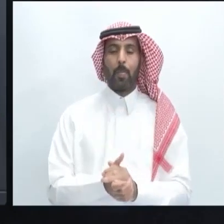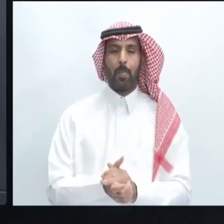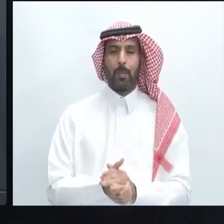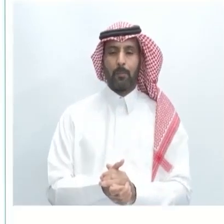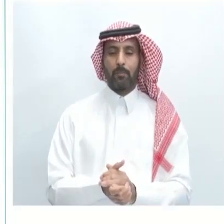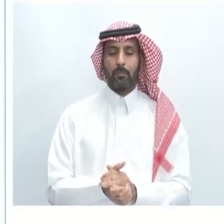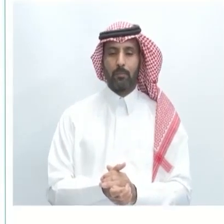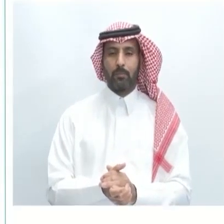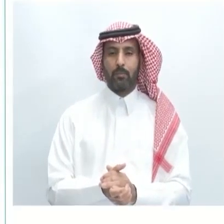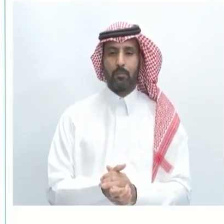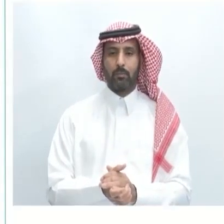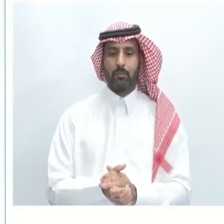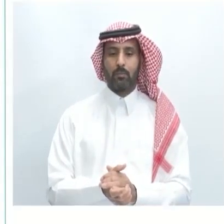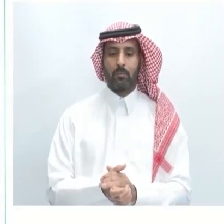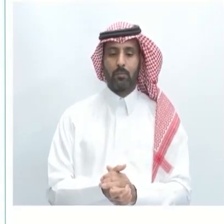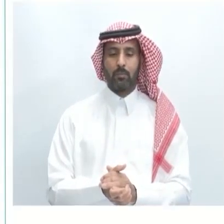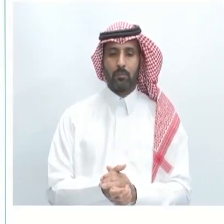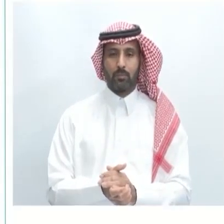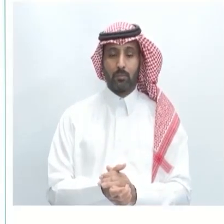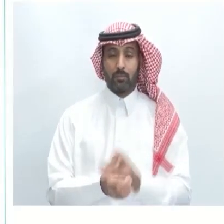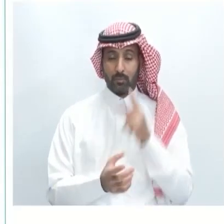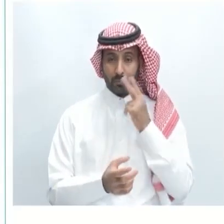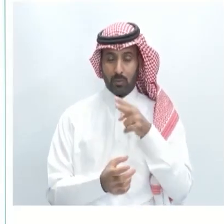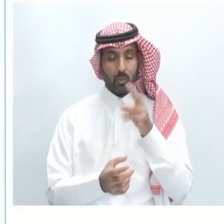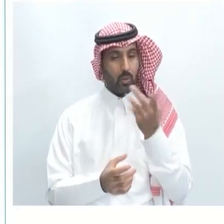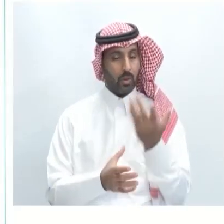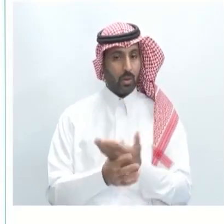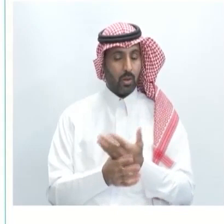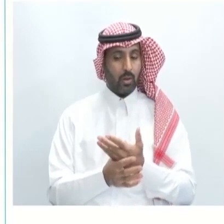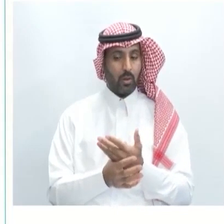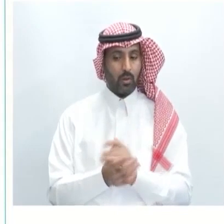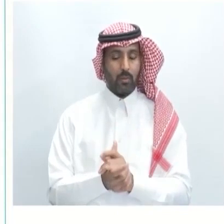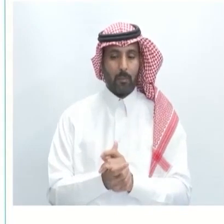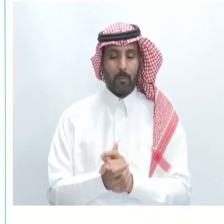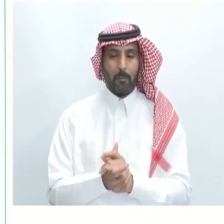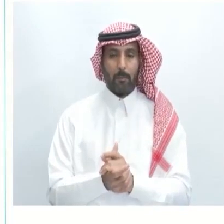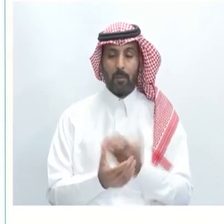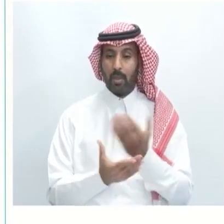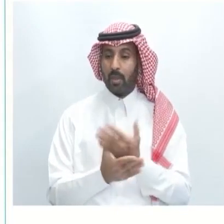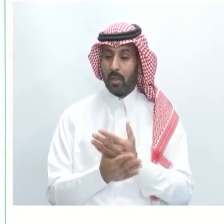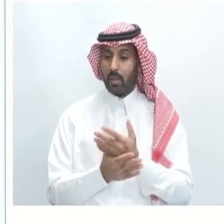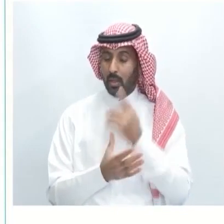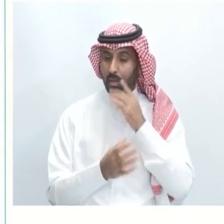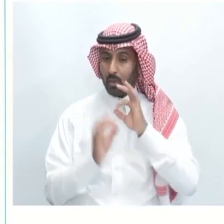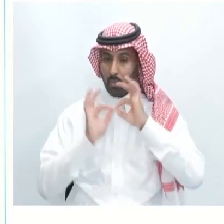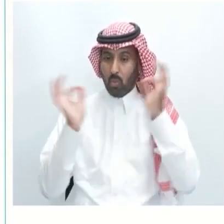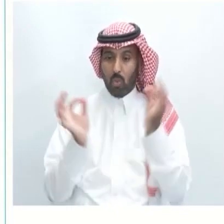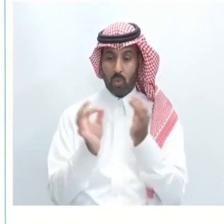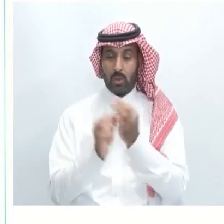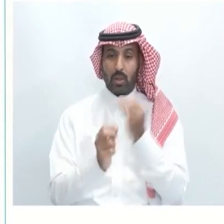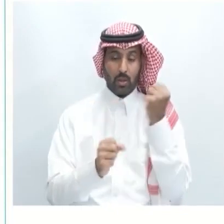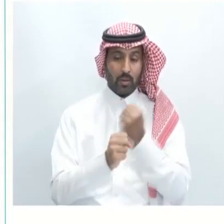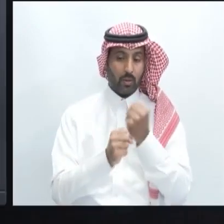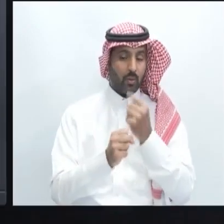your entire life. So, let's see the reasons now. Social workers, why are the majority